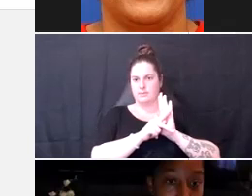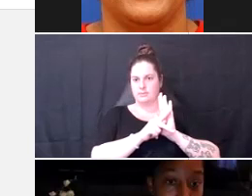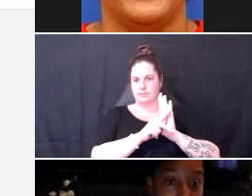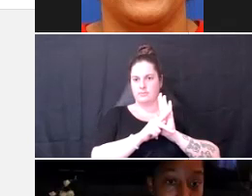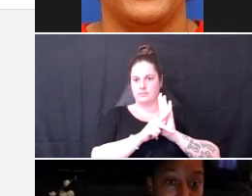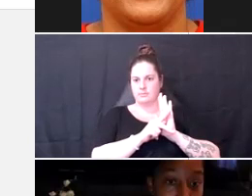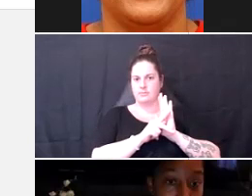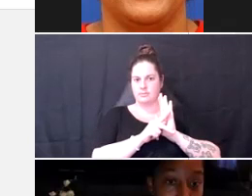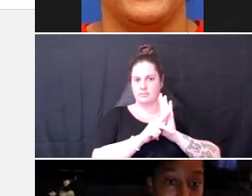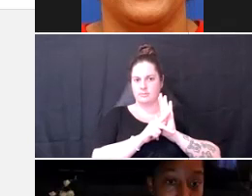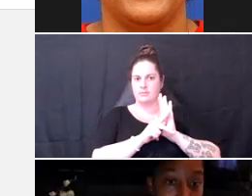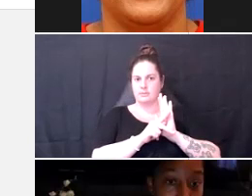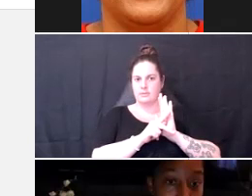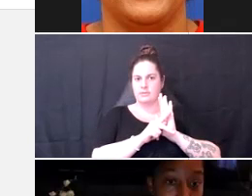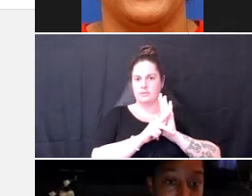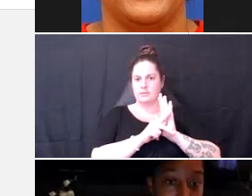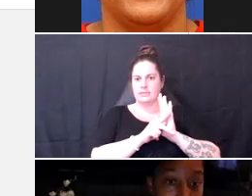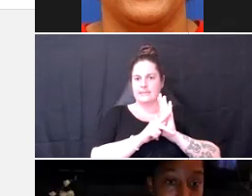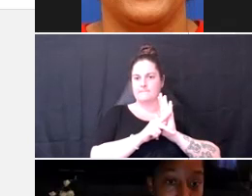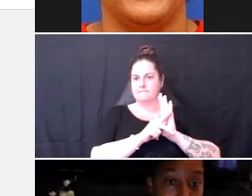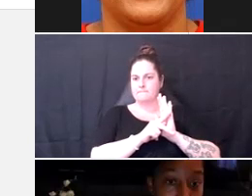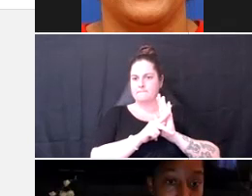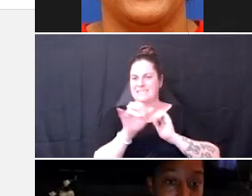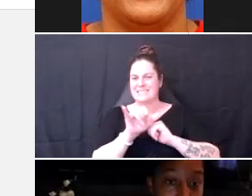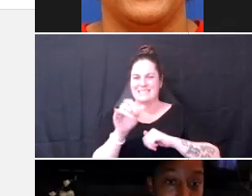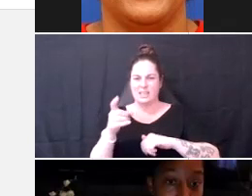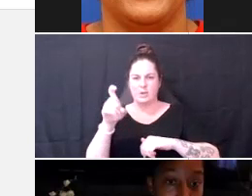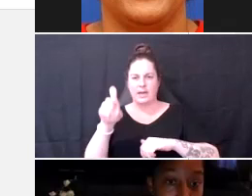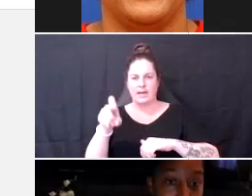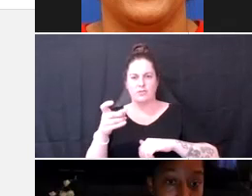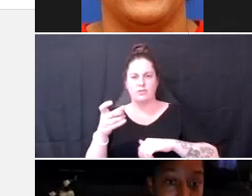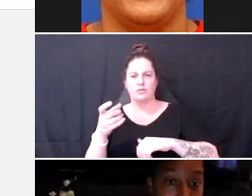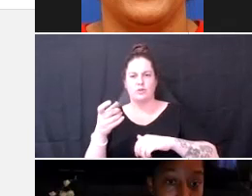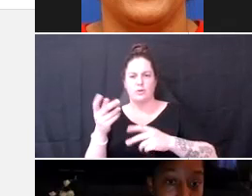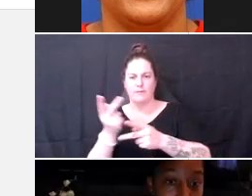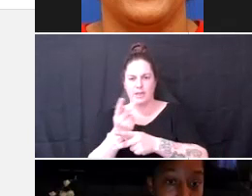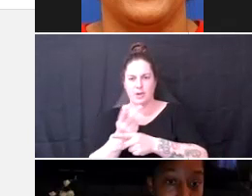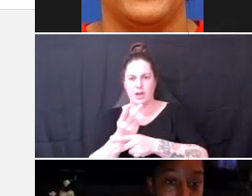because it's almost like you have to take the time and freeze frame,